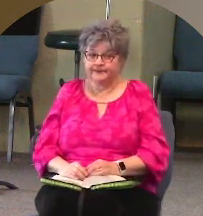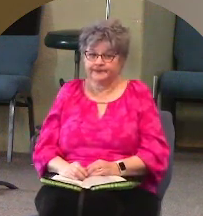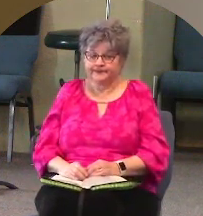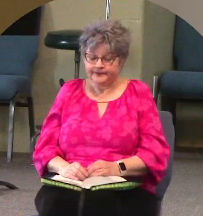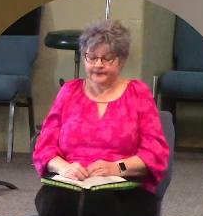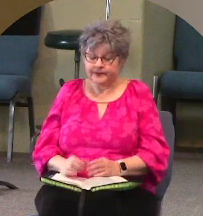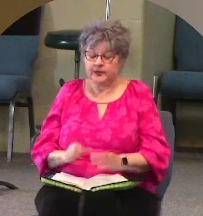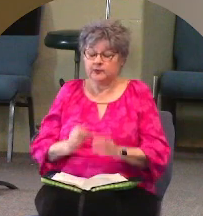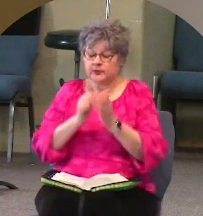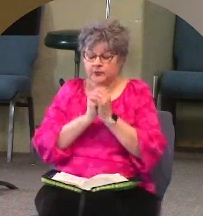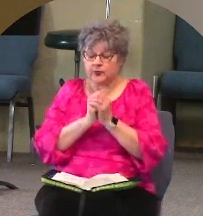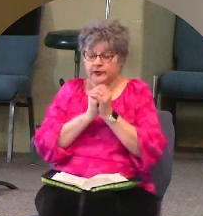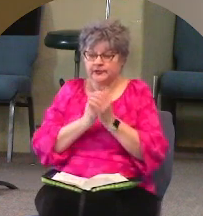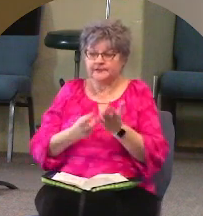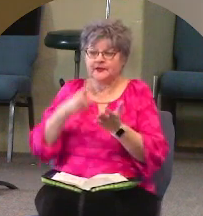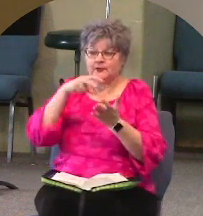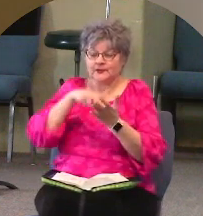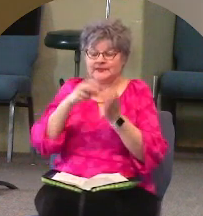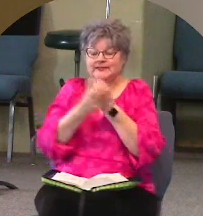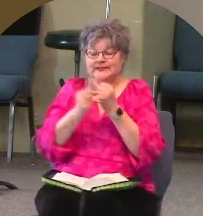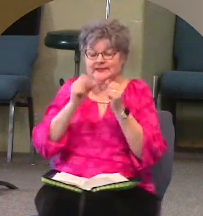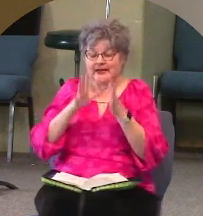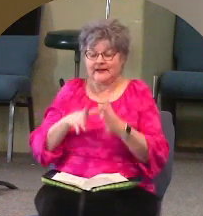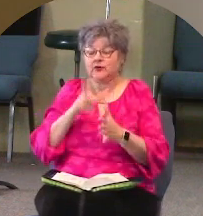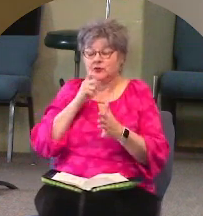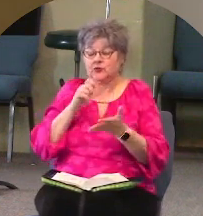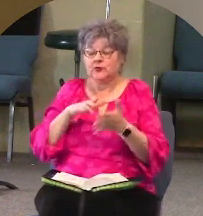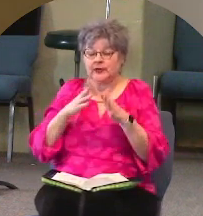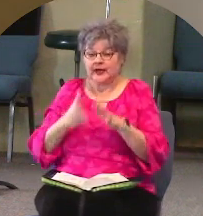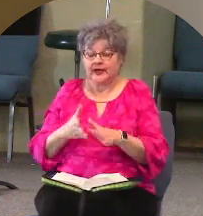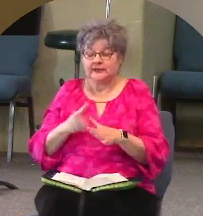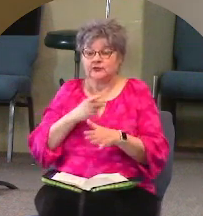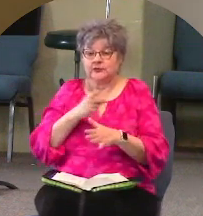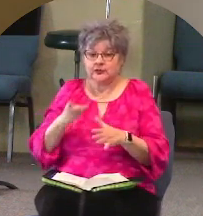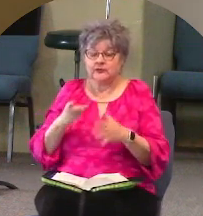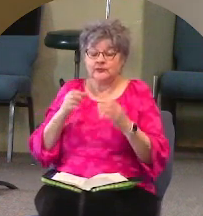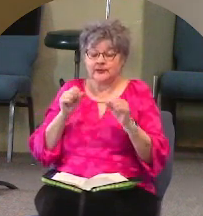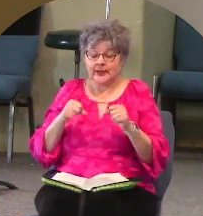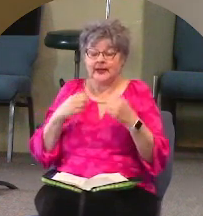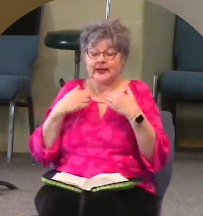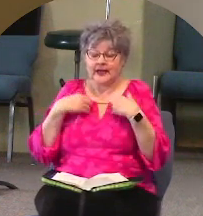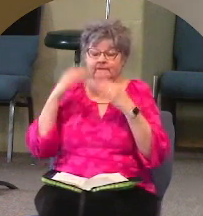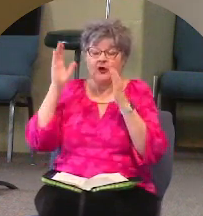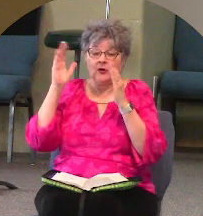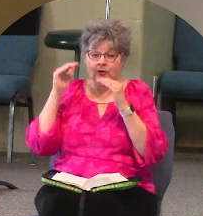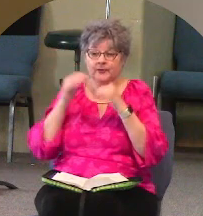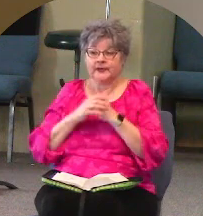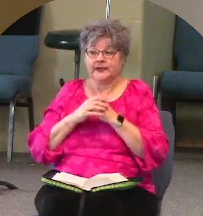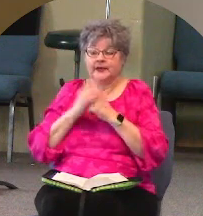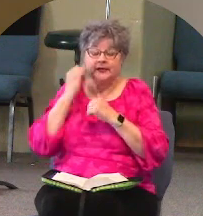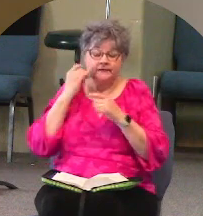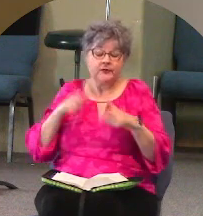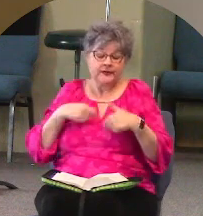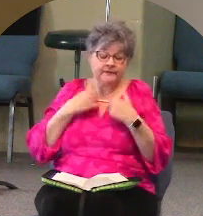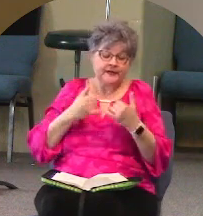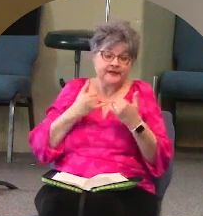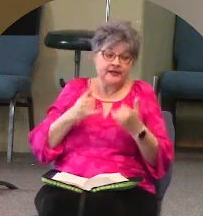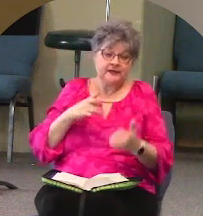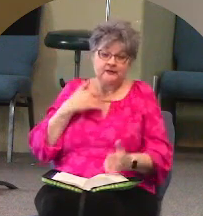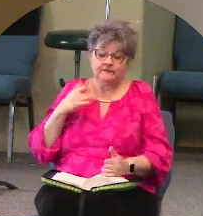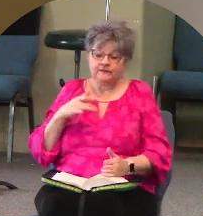That you would worship the risen Savior who died so that you could have hope. And if you're living today and you